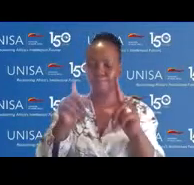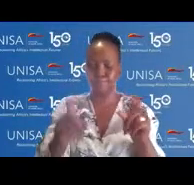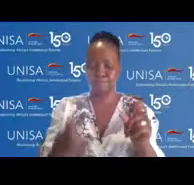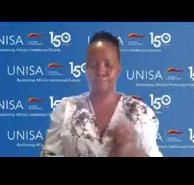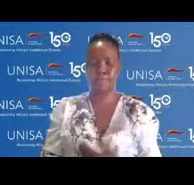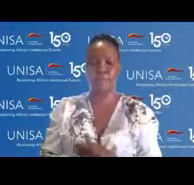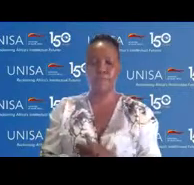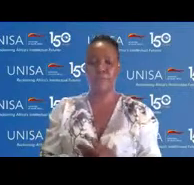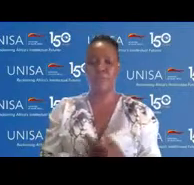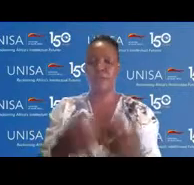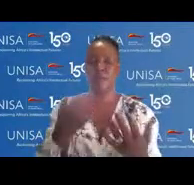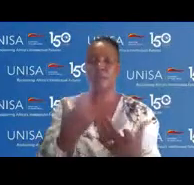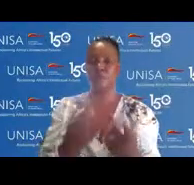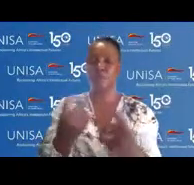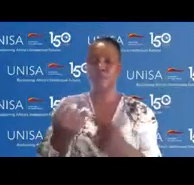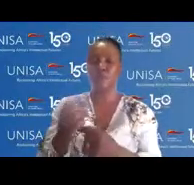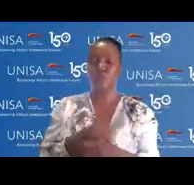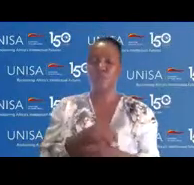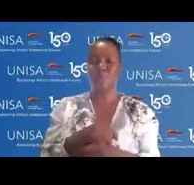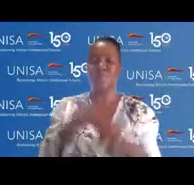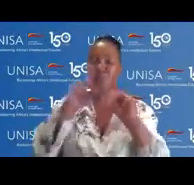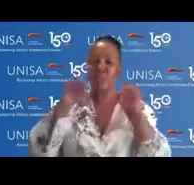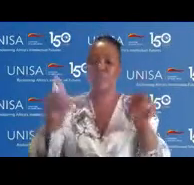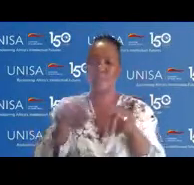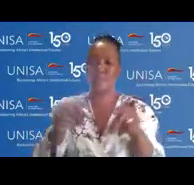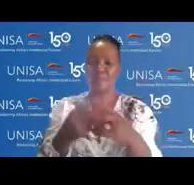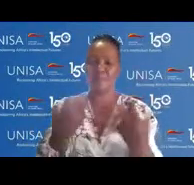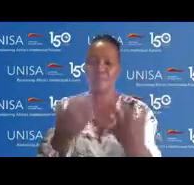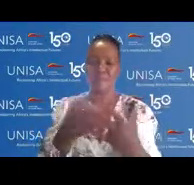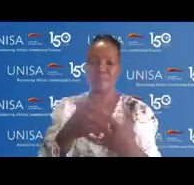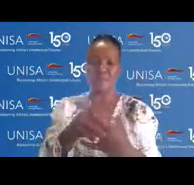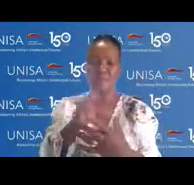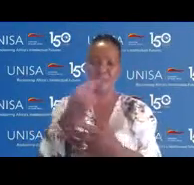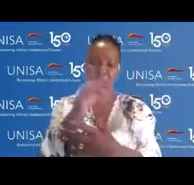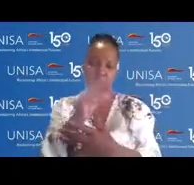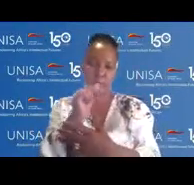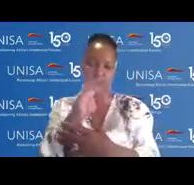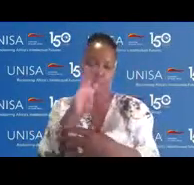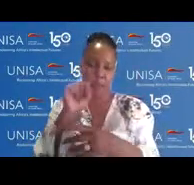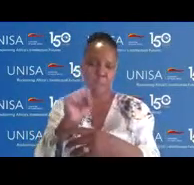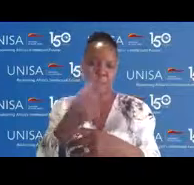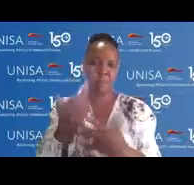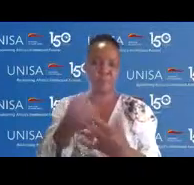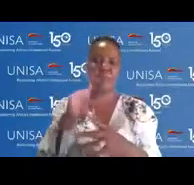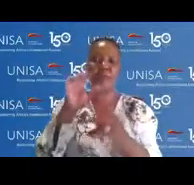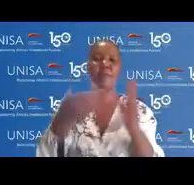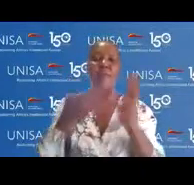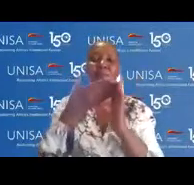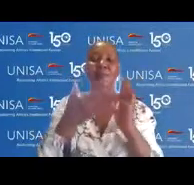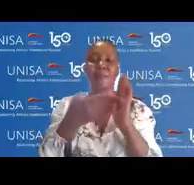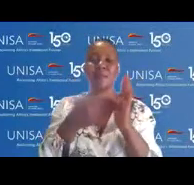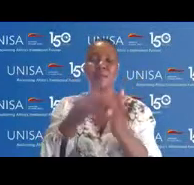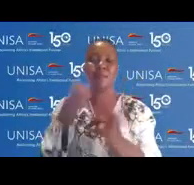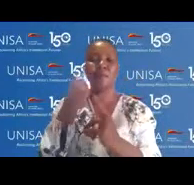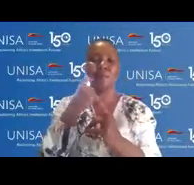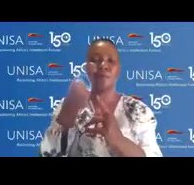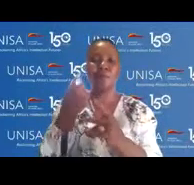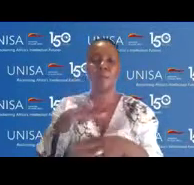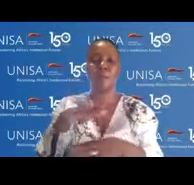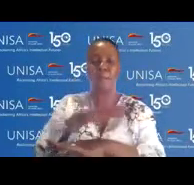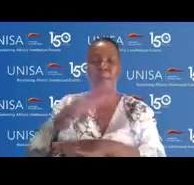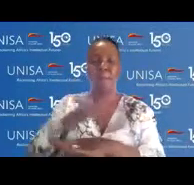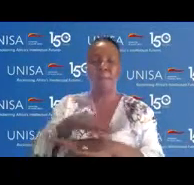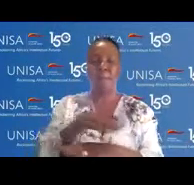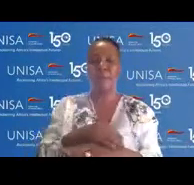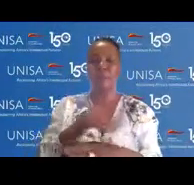grab. That's one option. I find on Facebook, funny enough, I find this is probably the easiest place to grab a picture. And